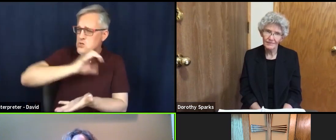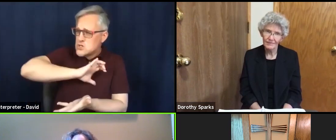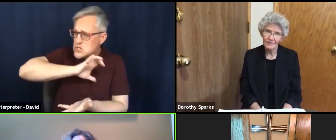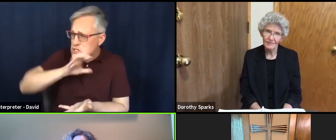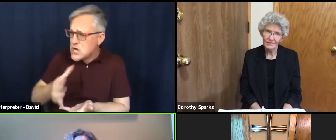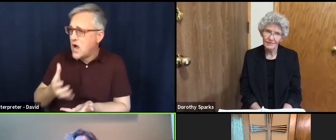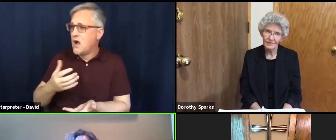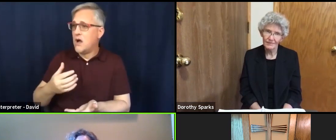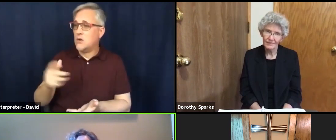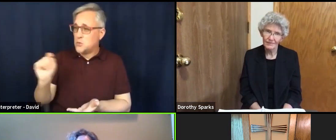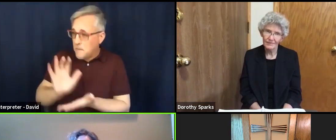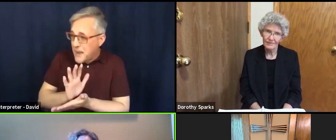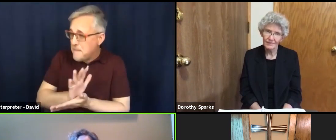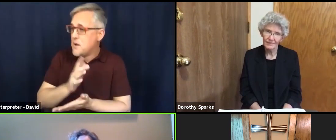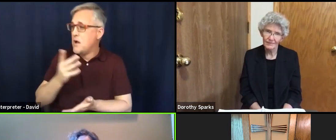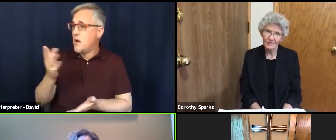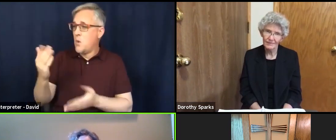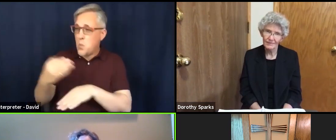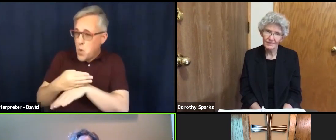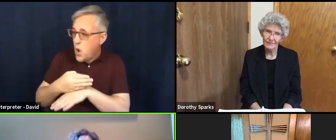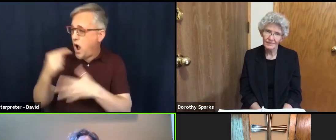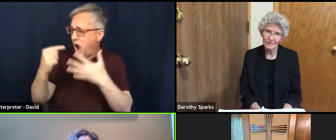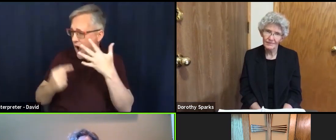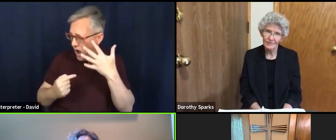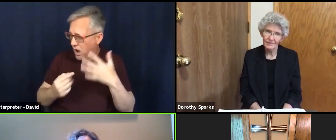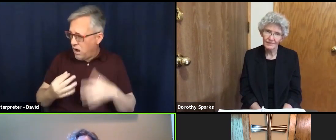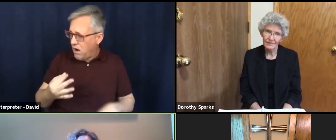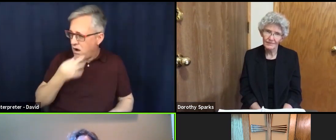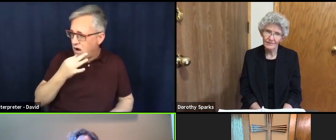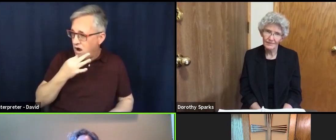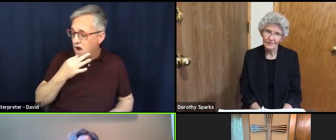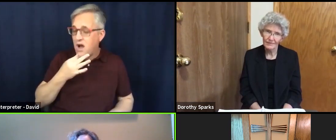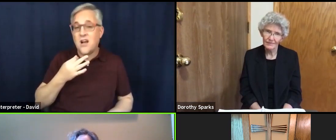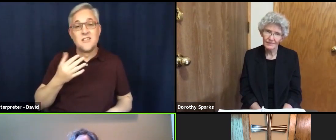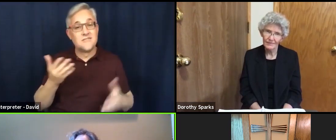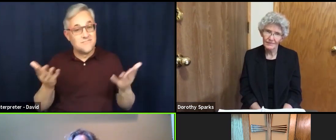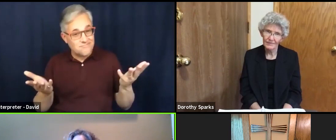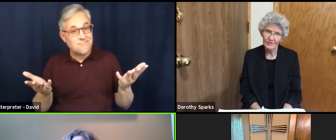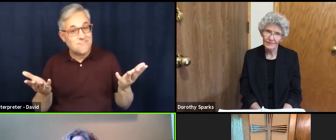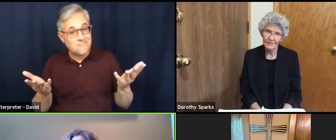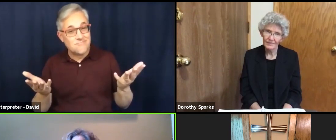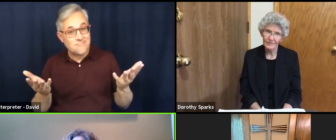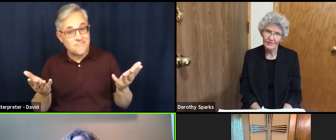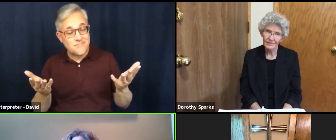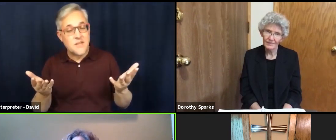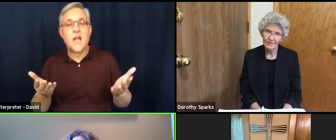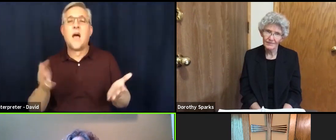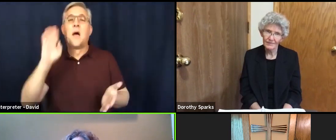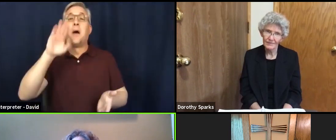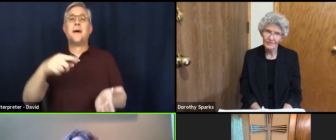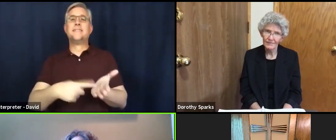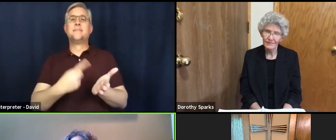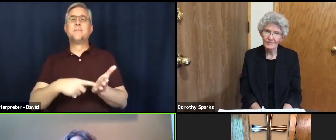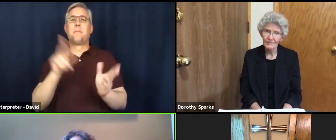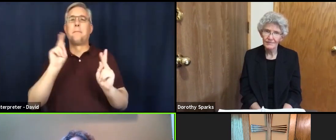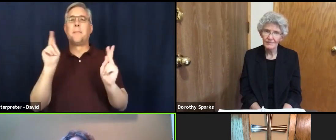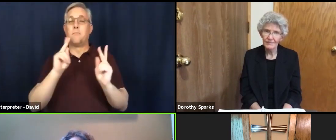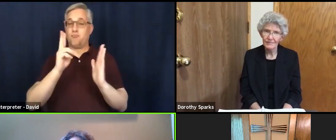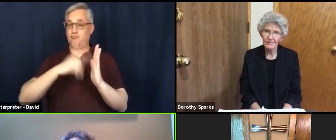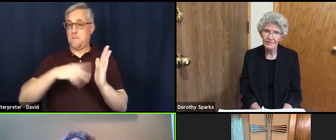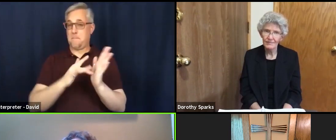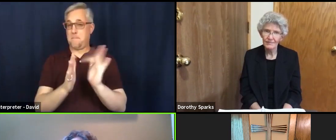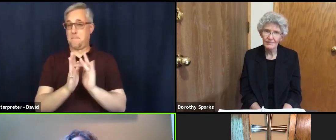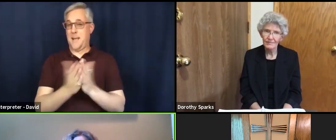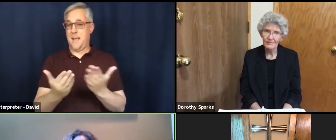So often I think we look at these biblical stories and go, well, maybe someone really stretched the truth. Oh,